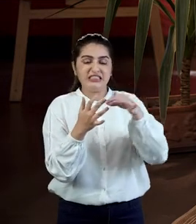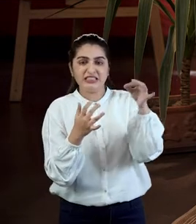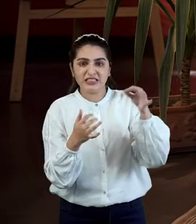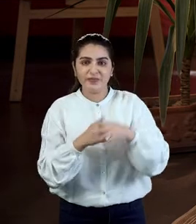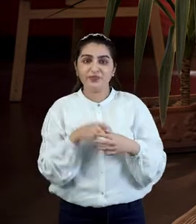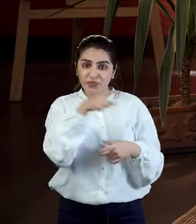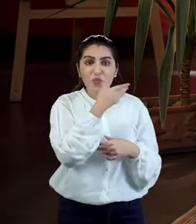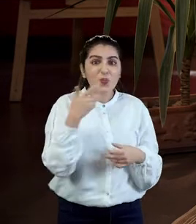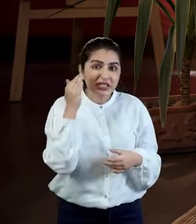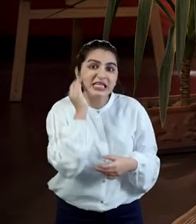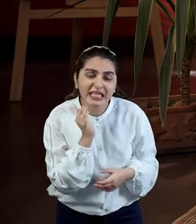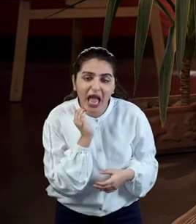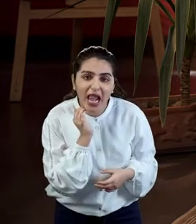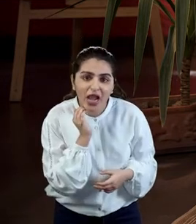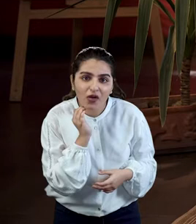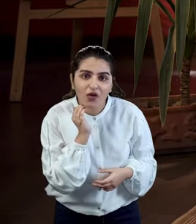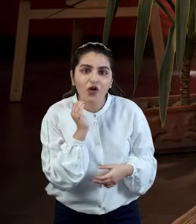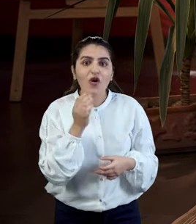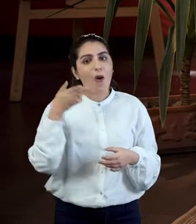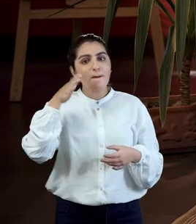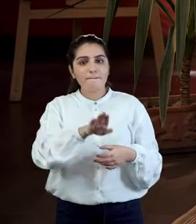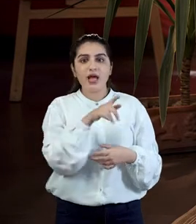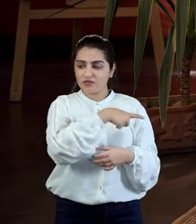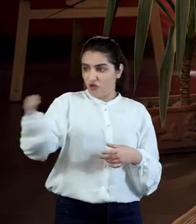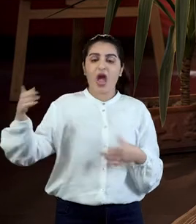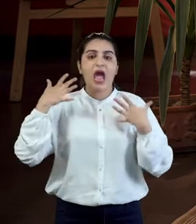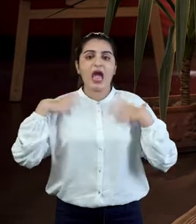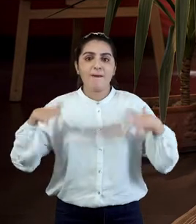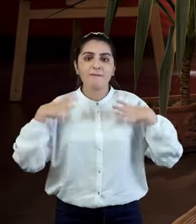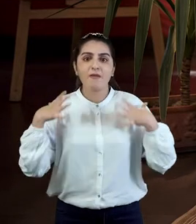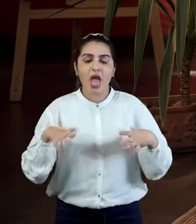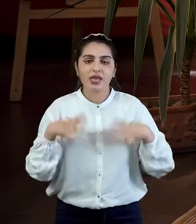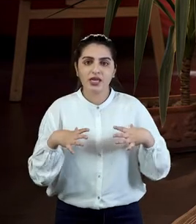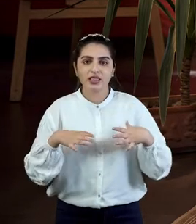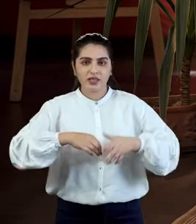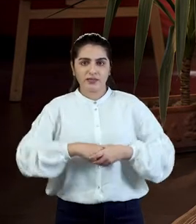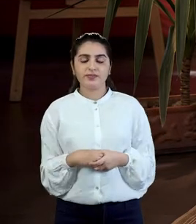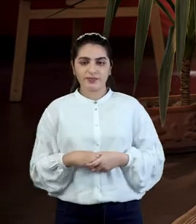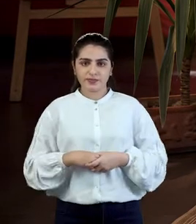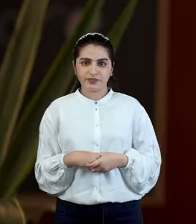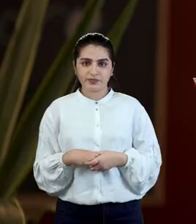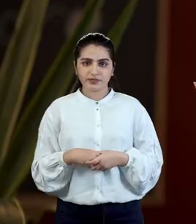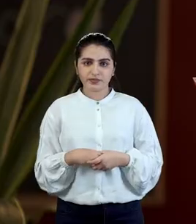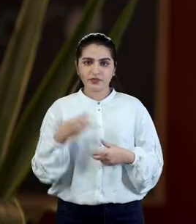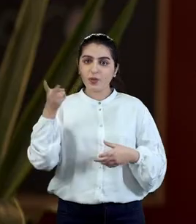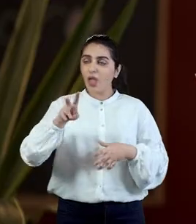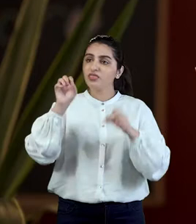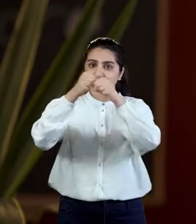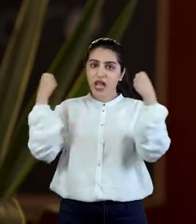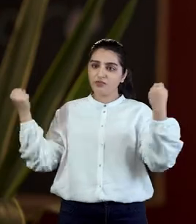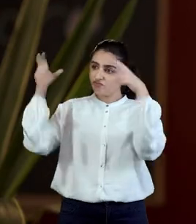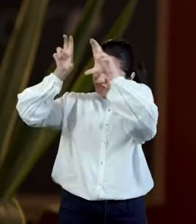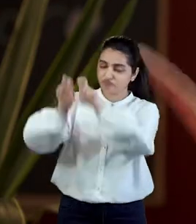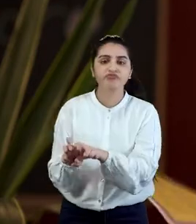"So you like yellow, do you?" he said. "Then set to work and darn." Then he locked her